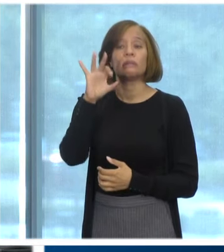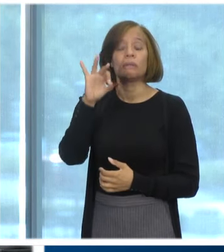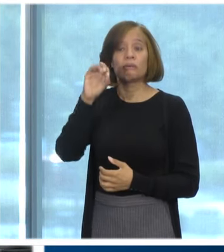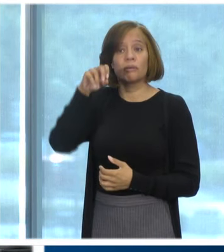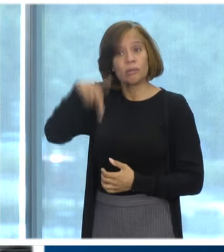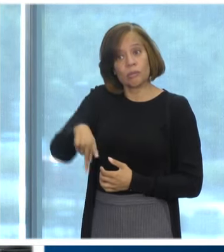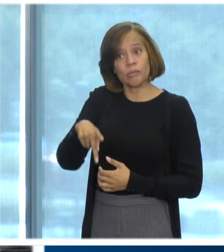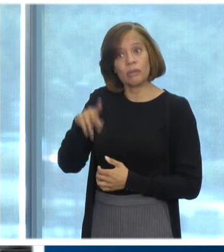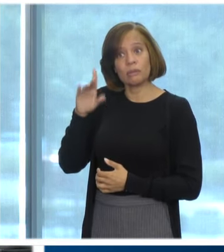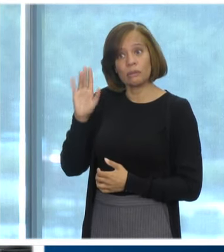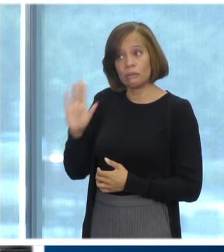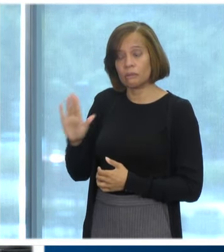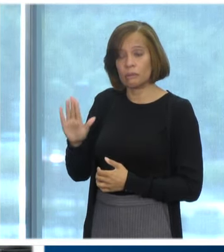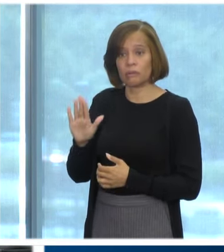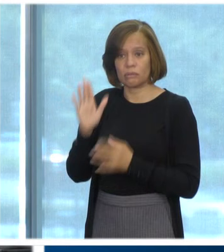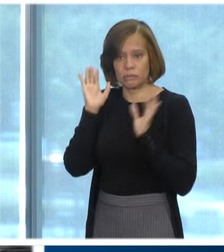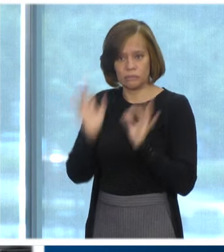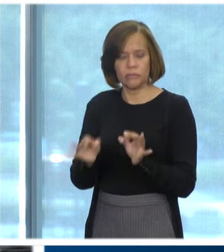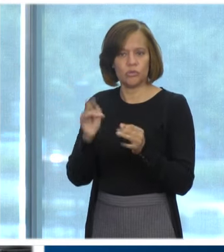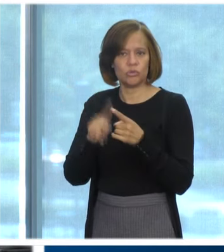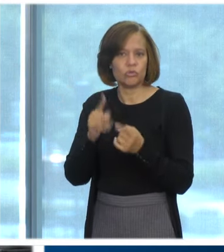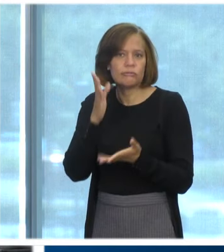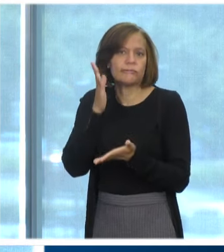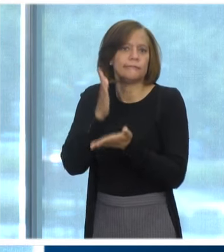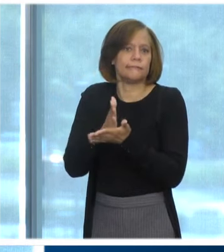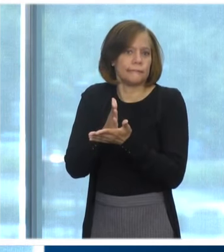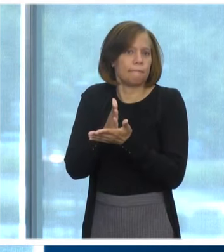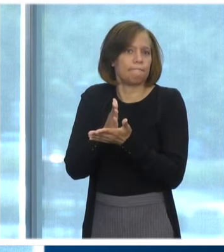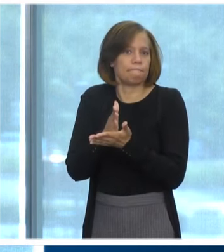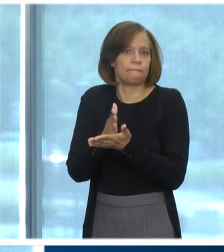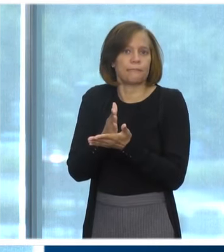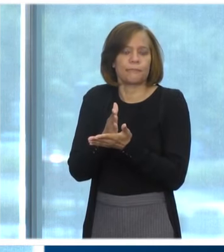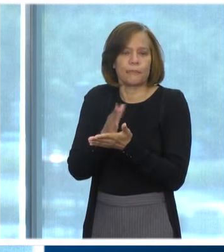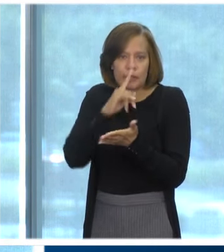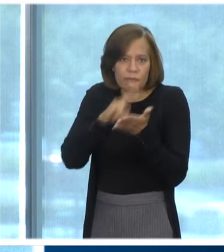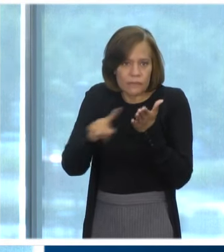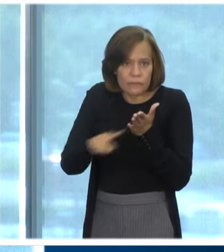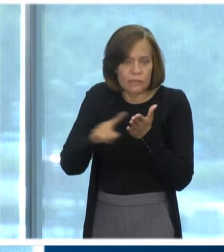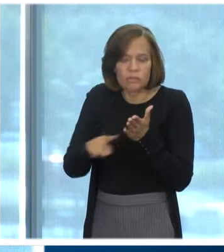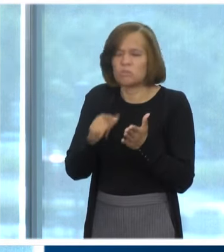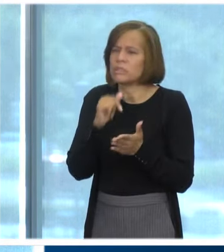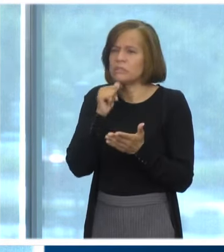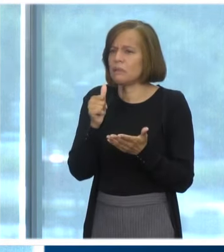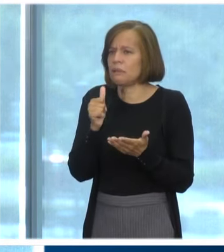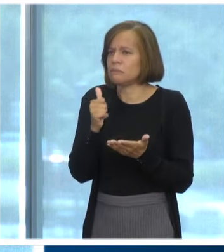the deadlines in the cases for which we've requested them was absolutely unreasonable.